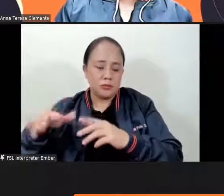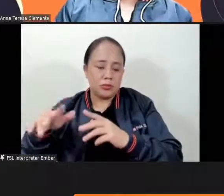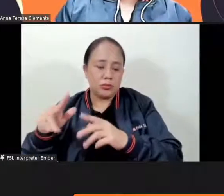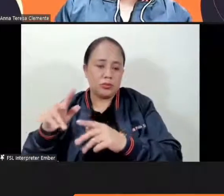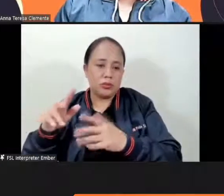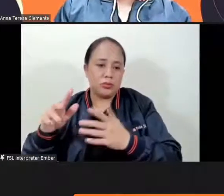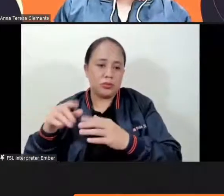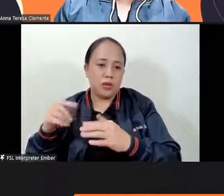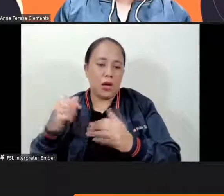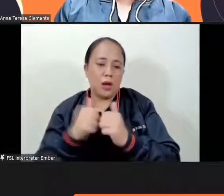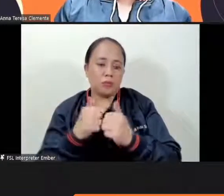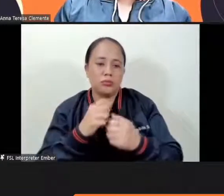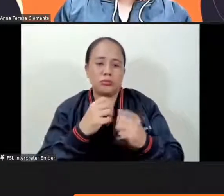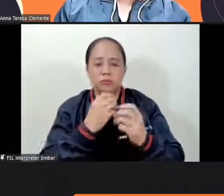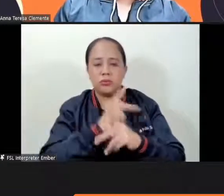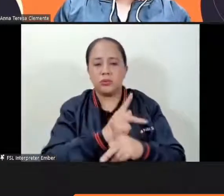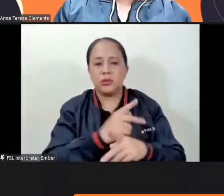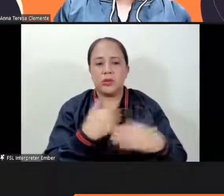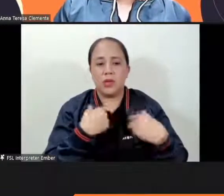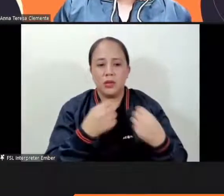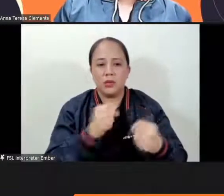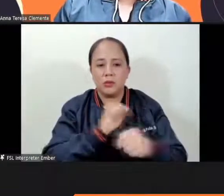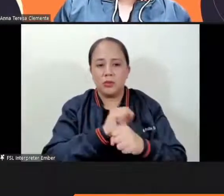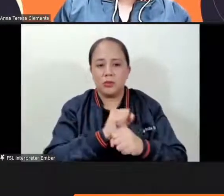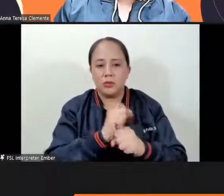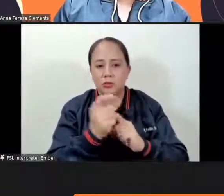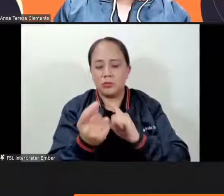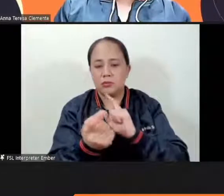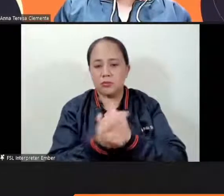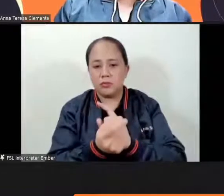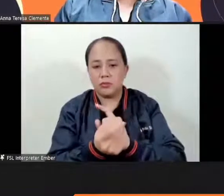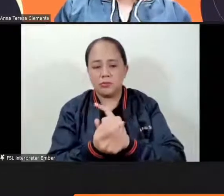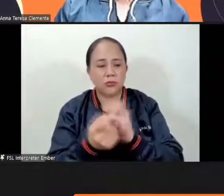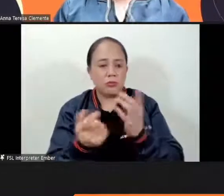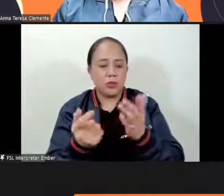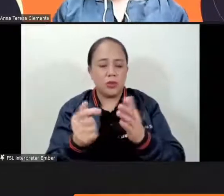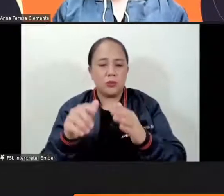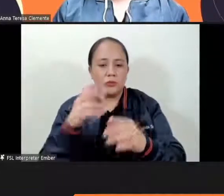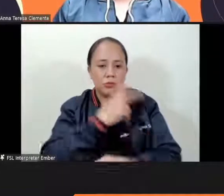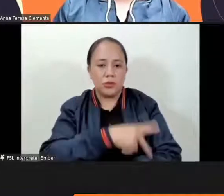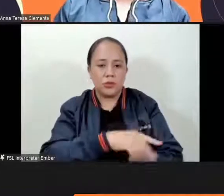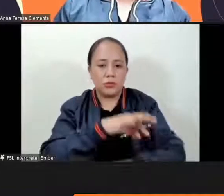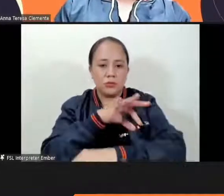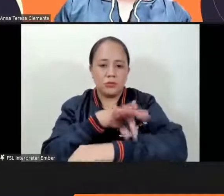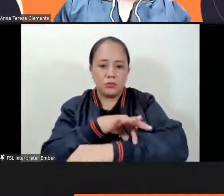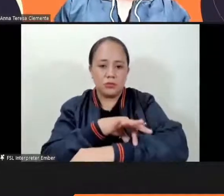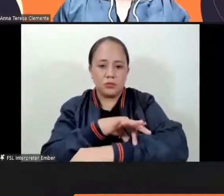your health workers who will be seeing patients face to face?